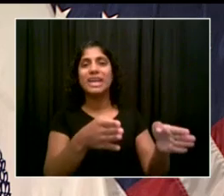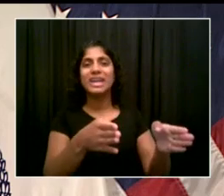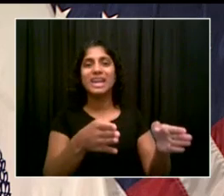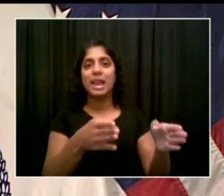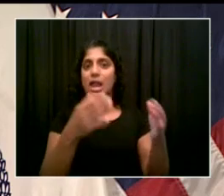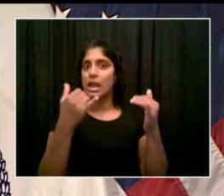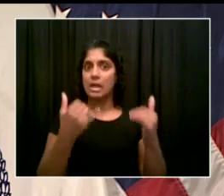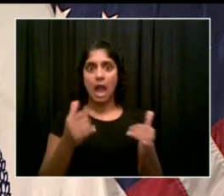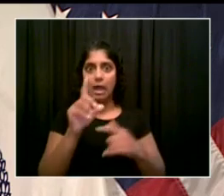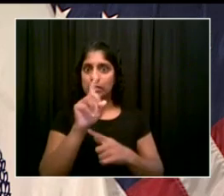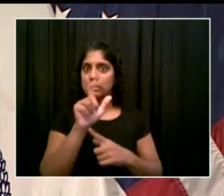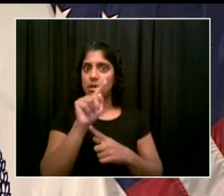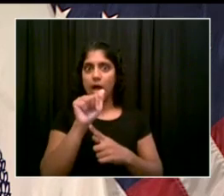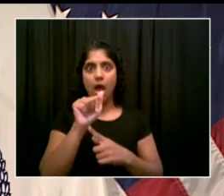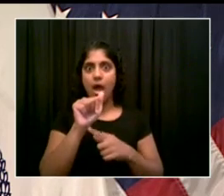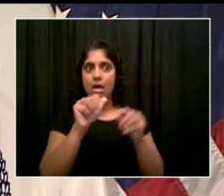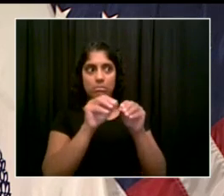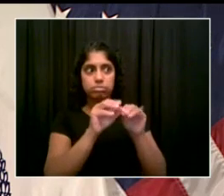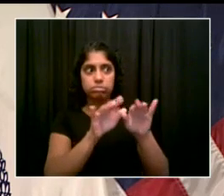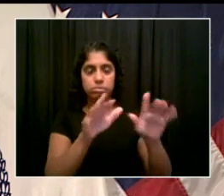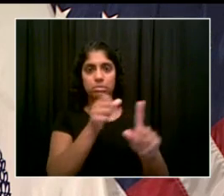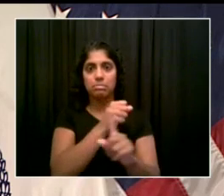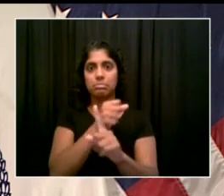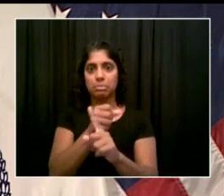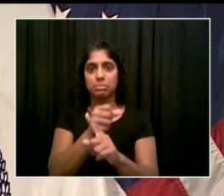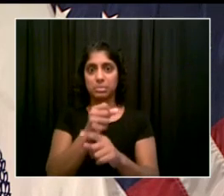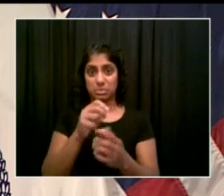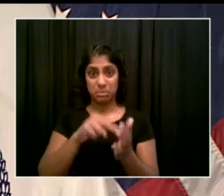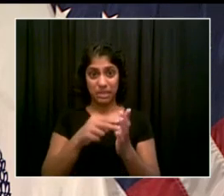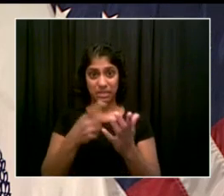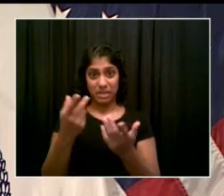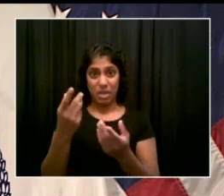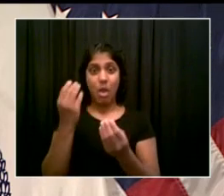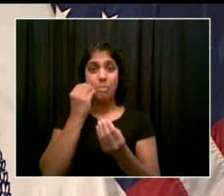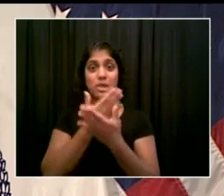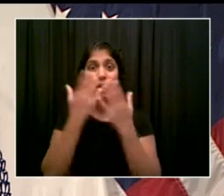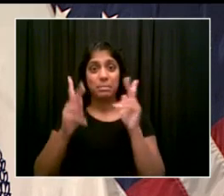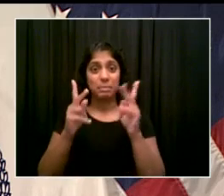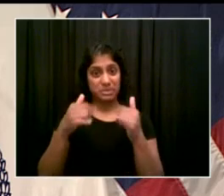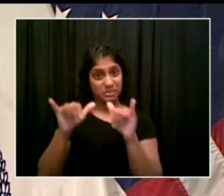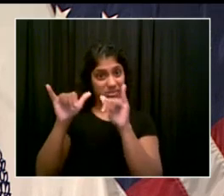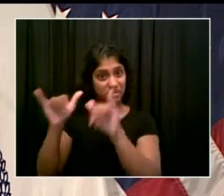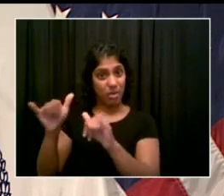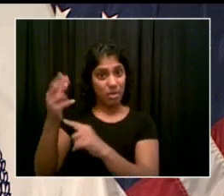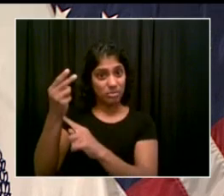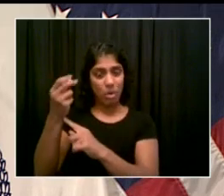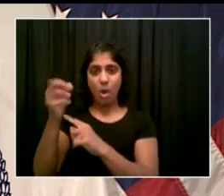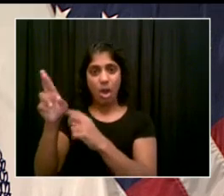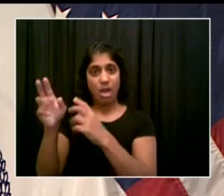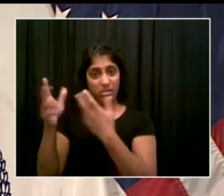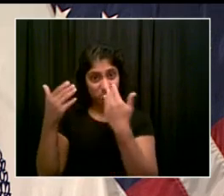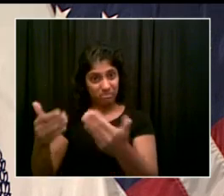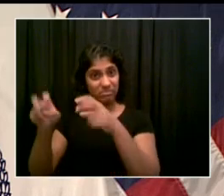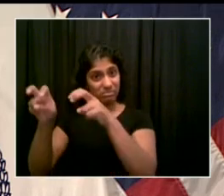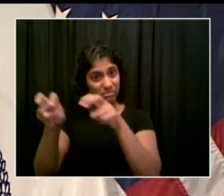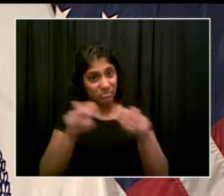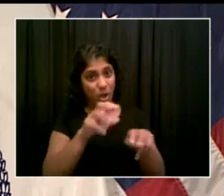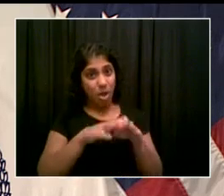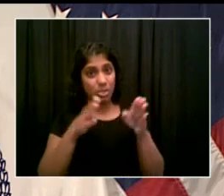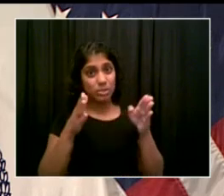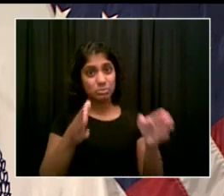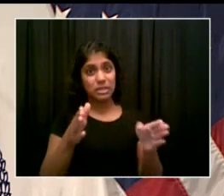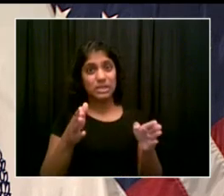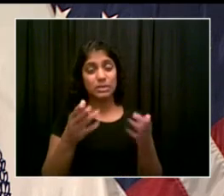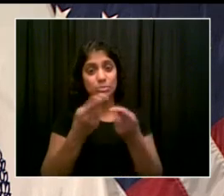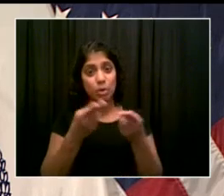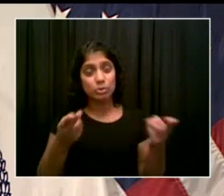constantly and for free. We have the ability to help people with all the other challenges they have much better